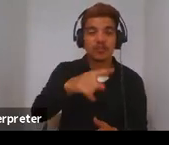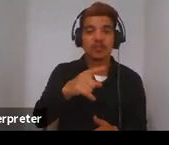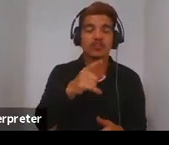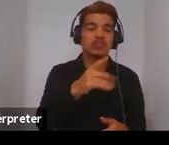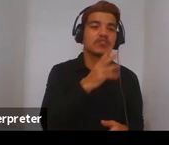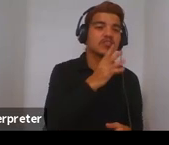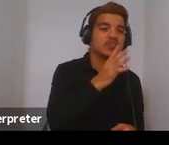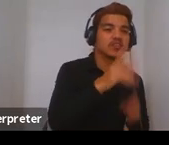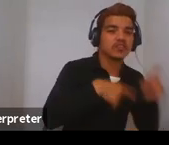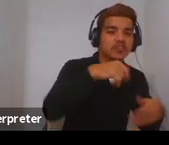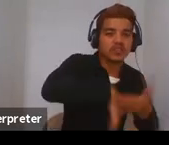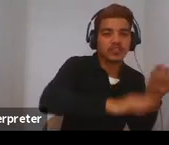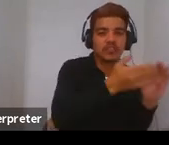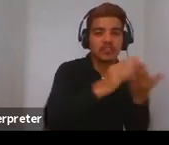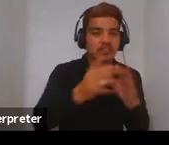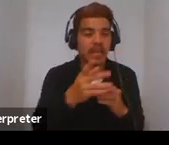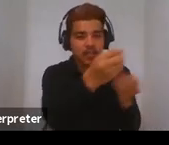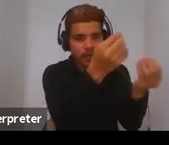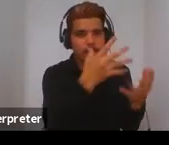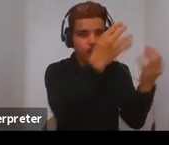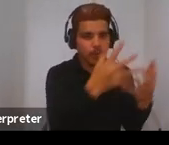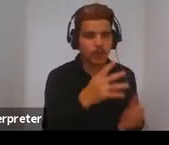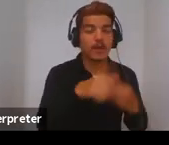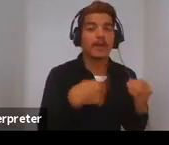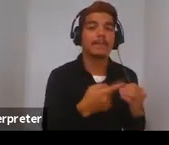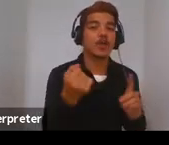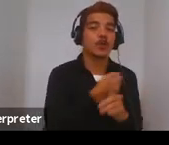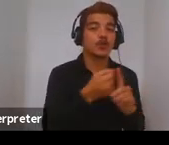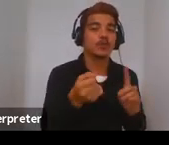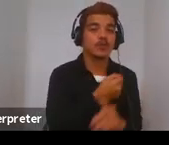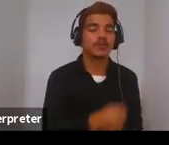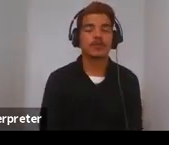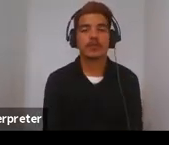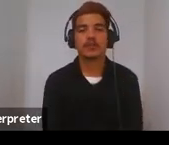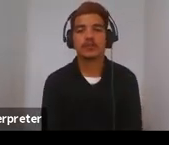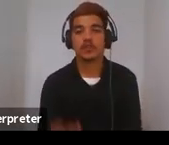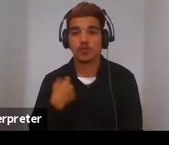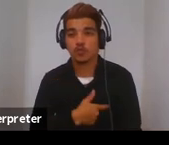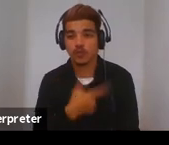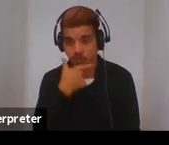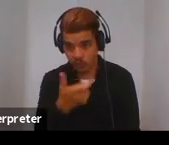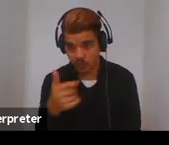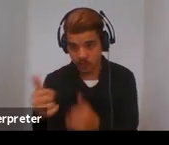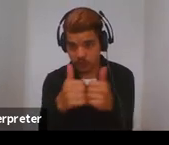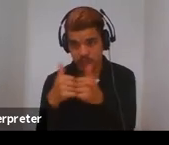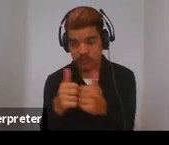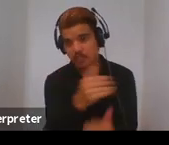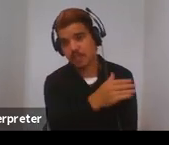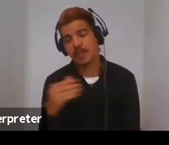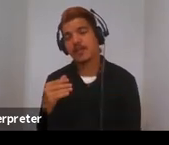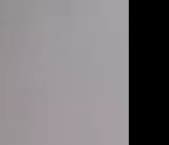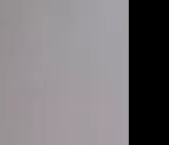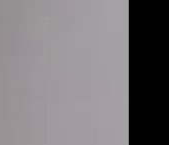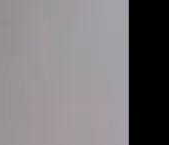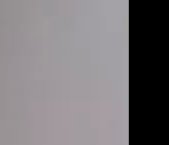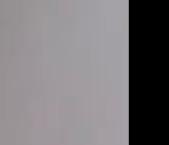you're actively getting disclosures of abuse. So let's look at this video together and see what